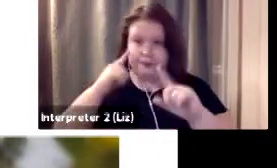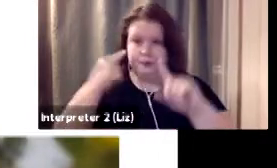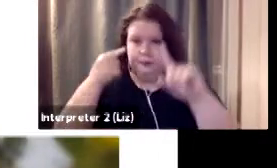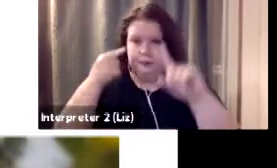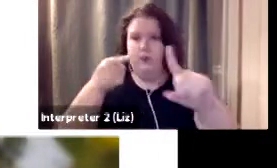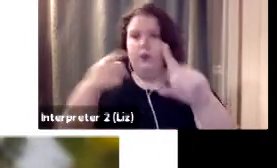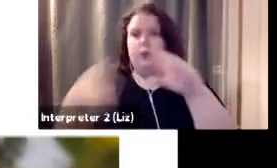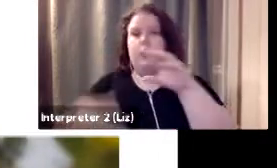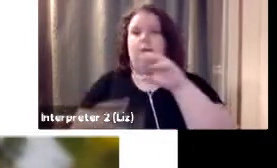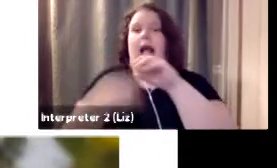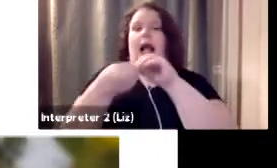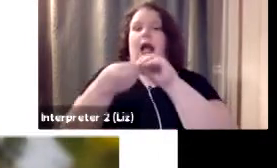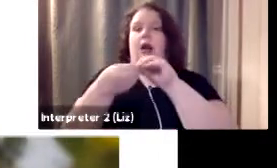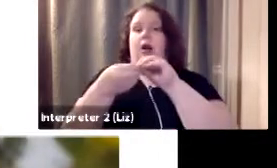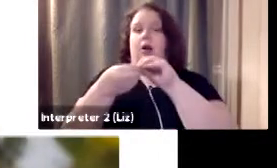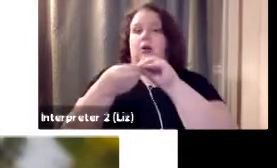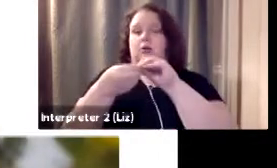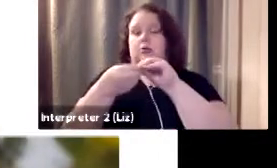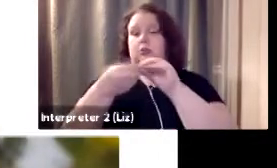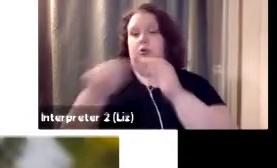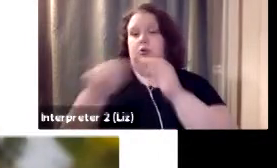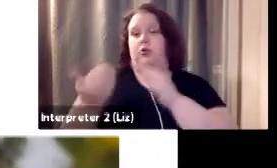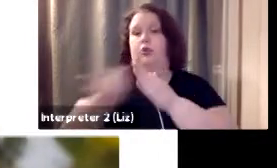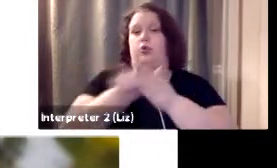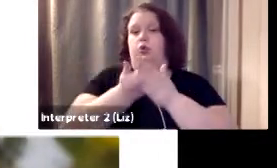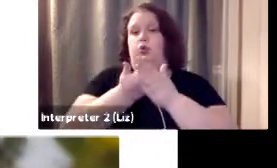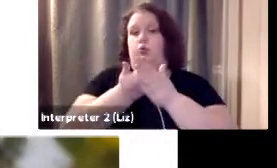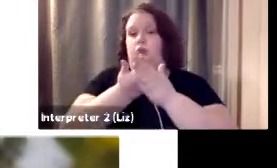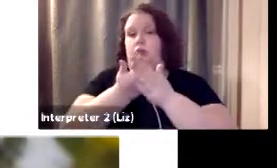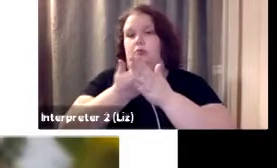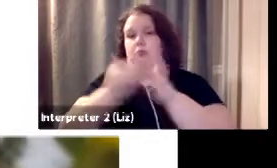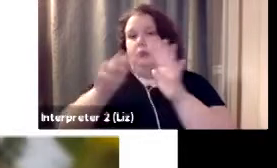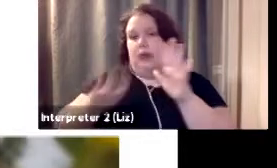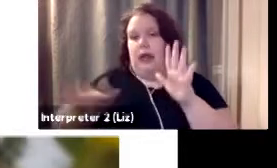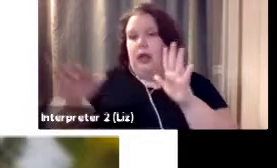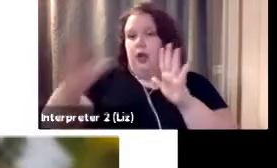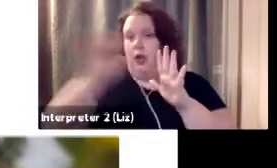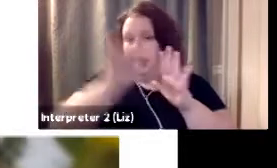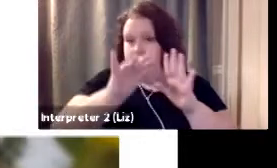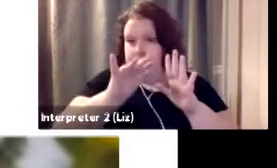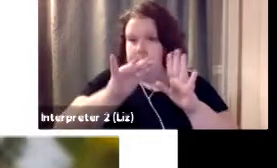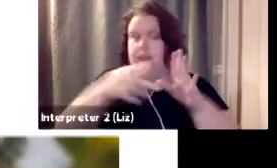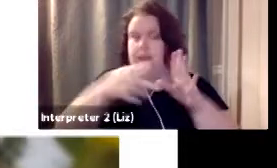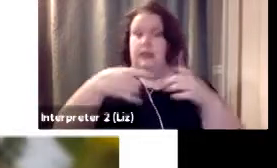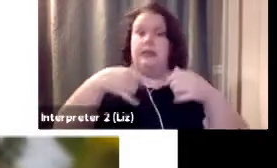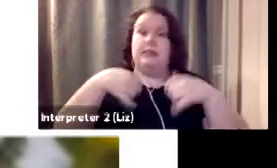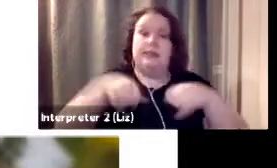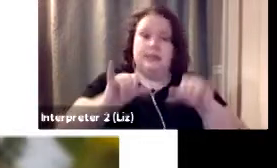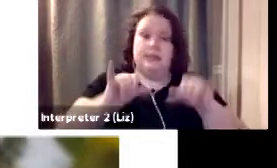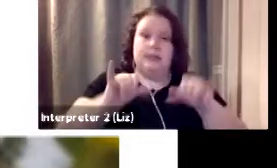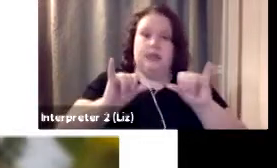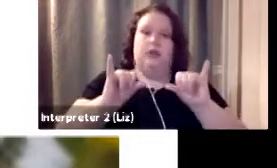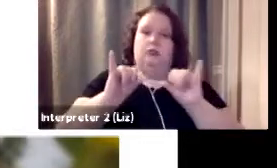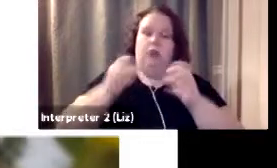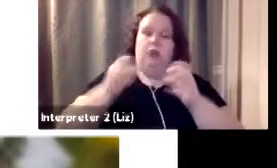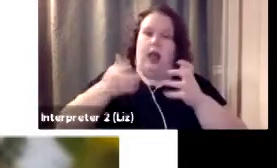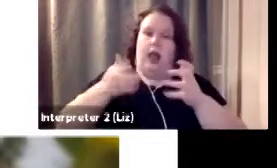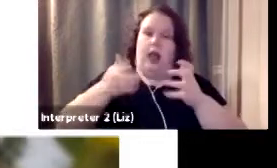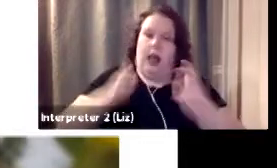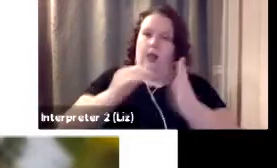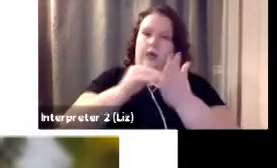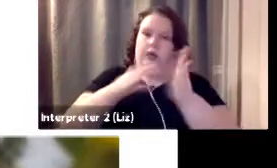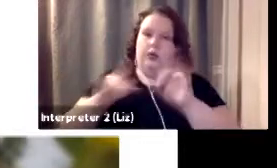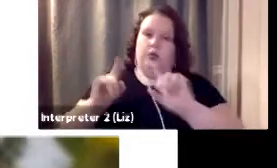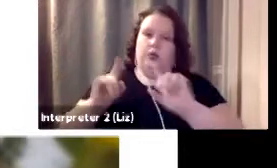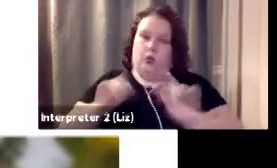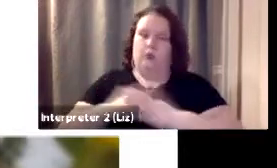active campus. And so the new facilities focused on, um, cafeteria library, um, those